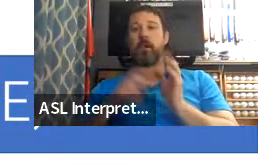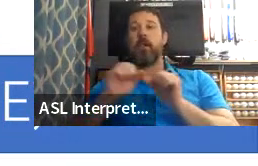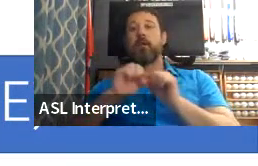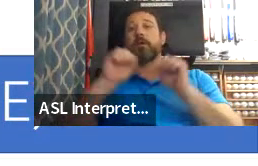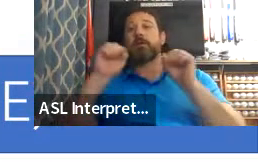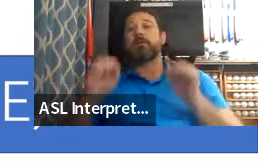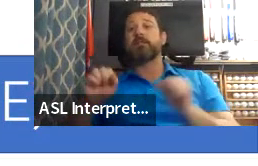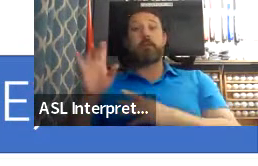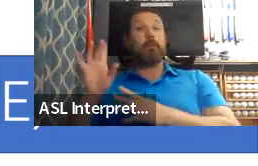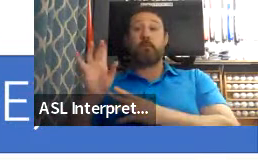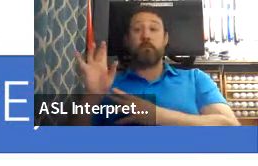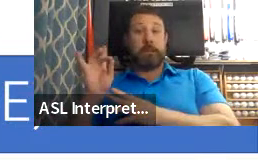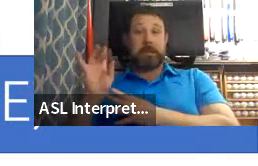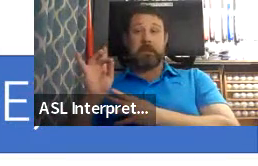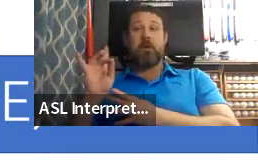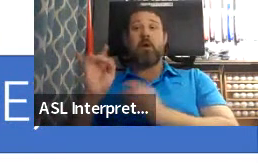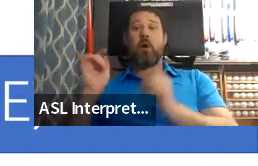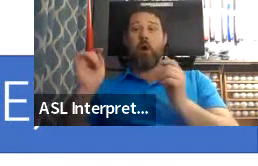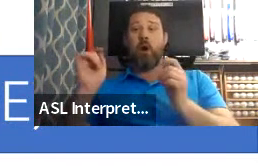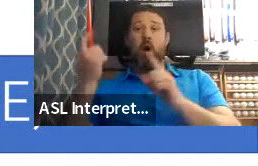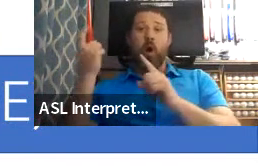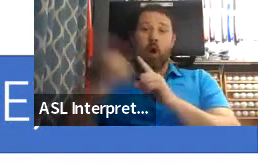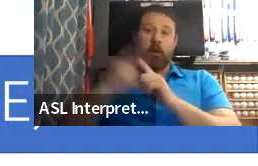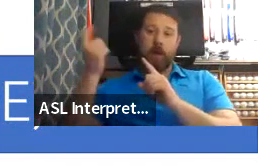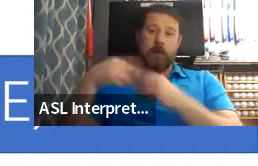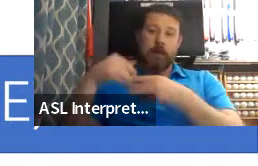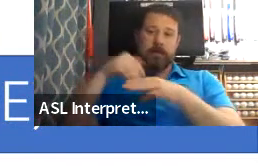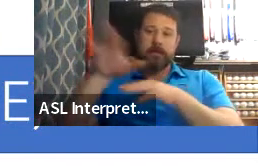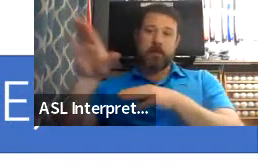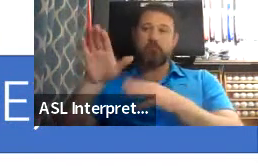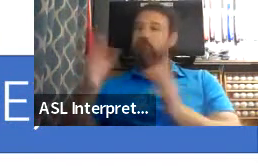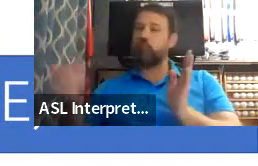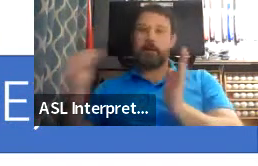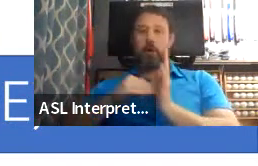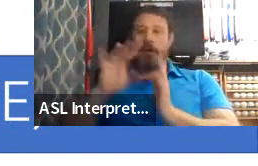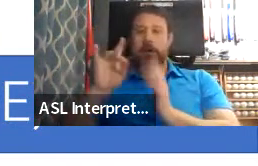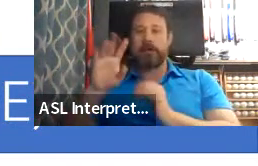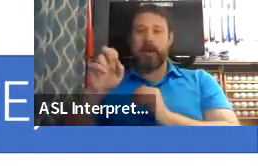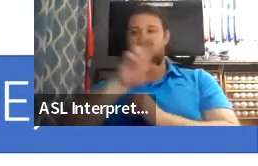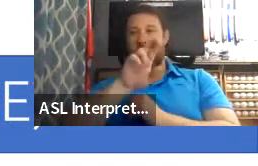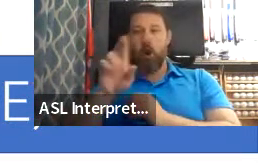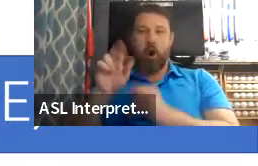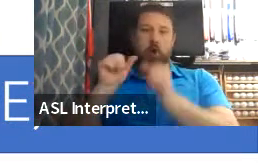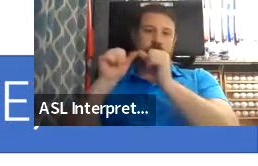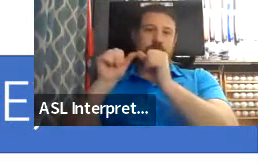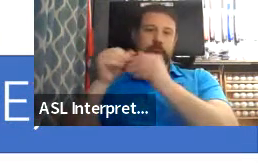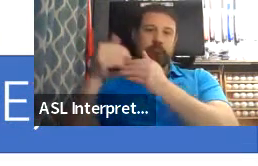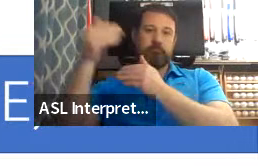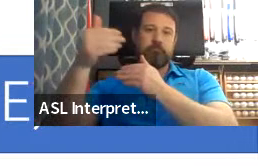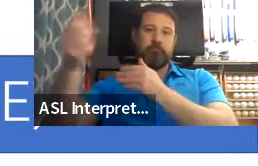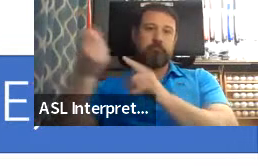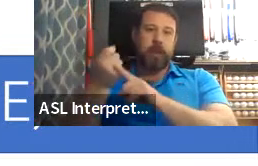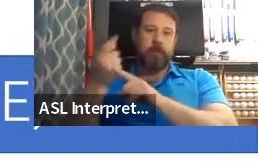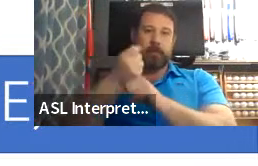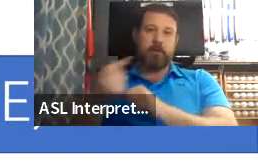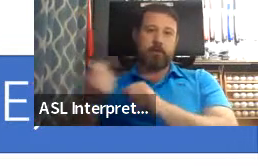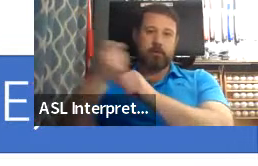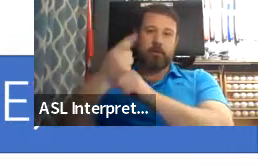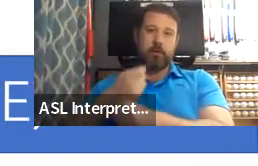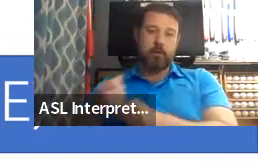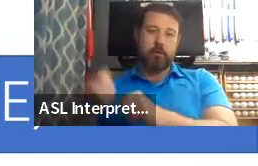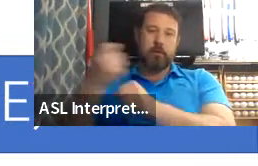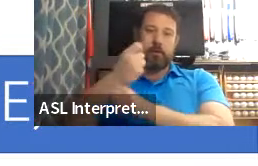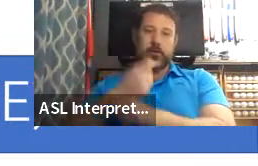system did was automatically pushed out those annual redetermination dates, or those RRR dates, on an annual basis, so that